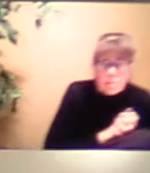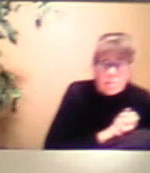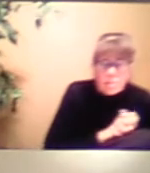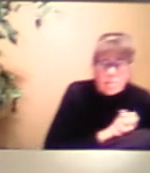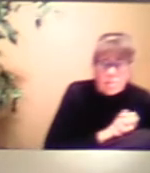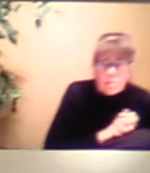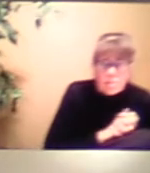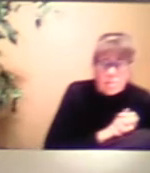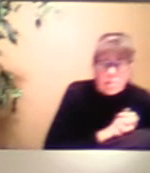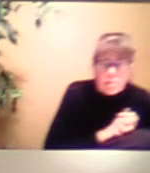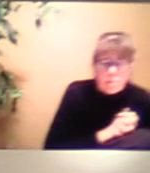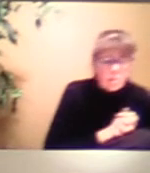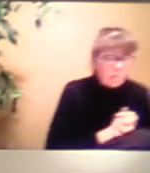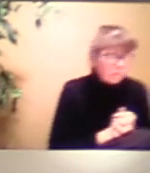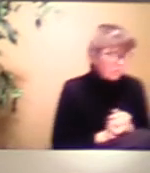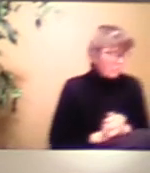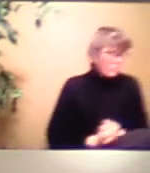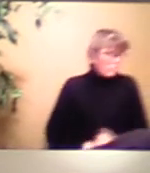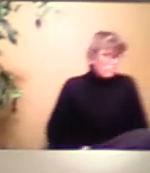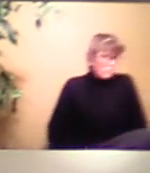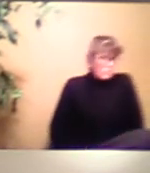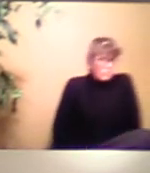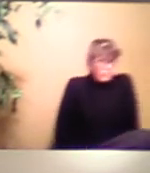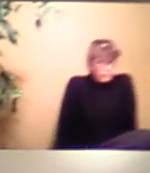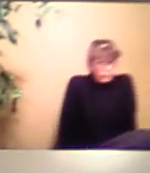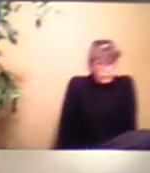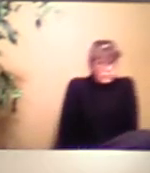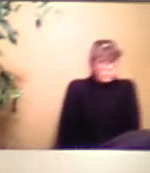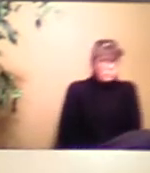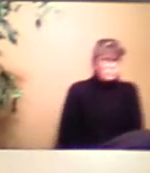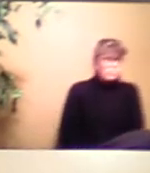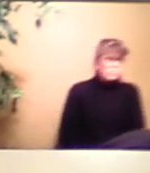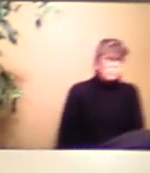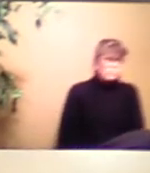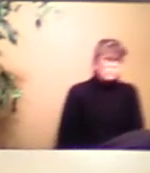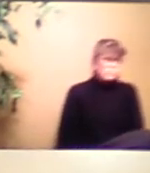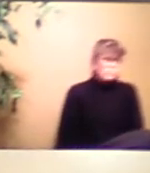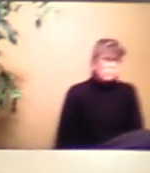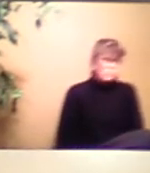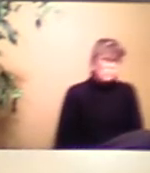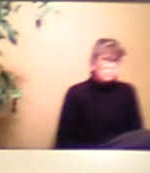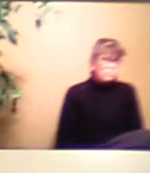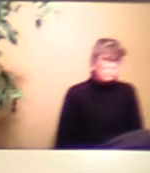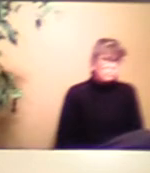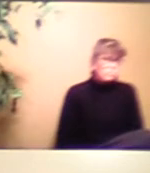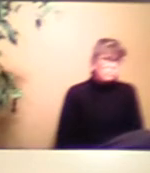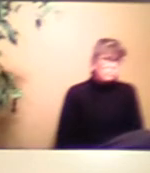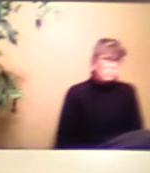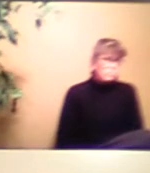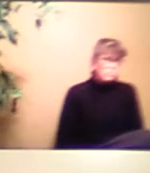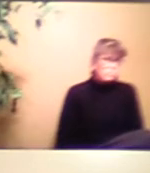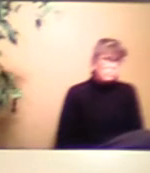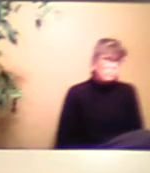owns a 8-unit structure, does he only pay $9.80 more per